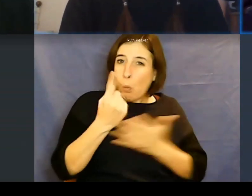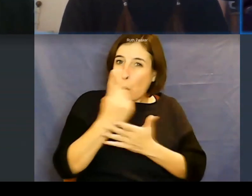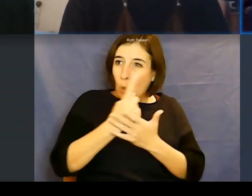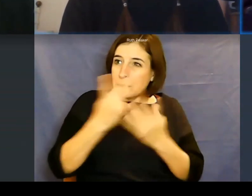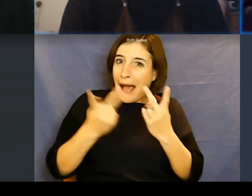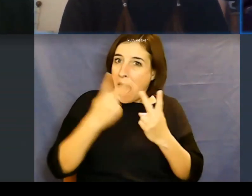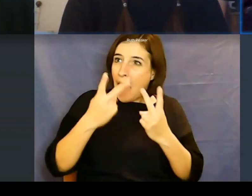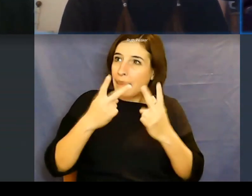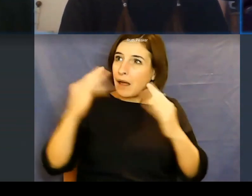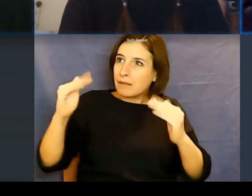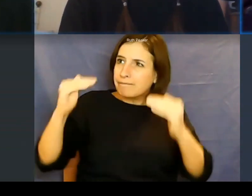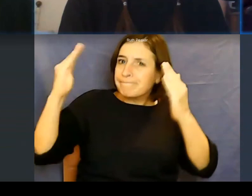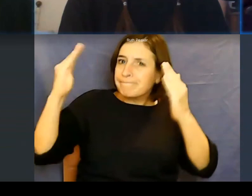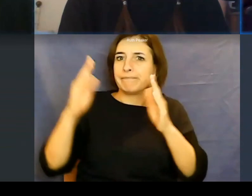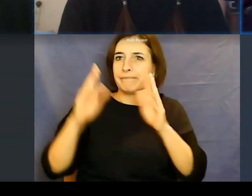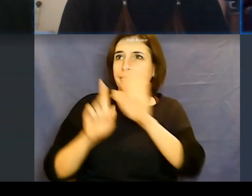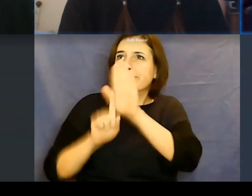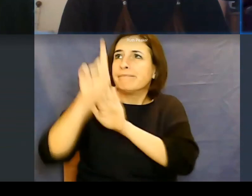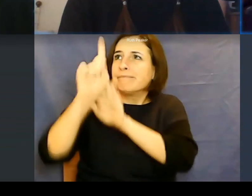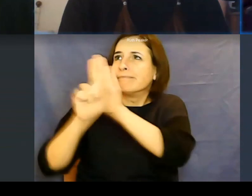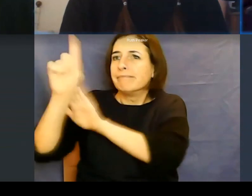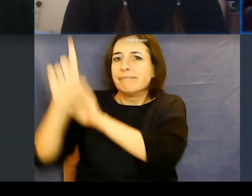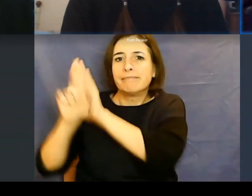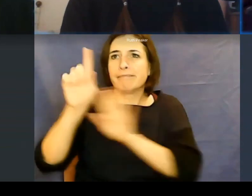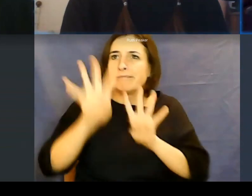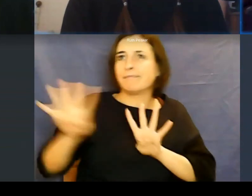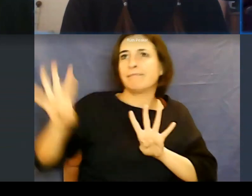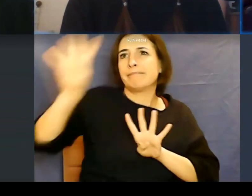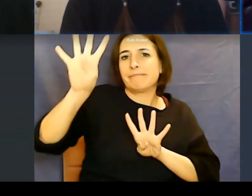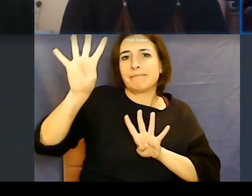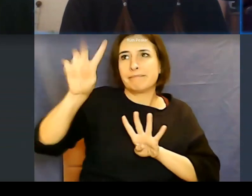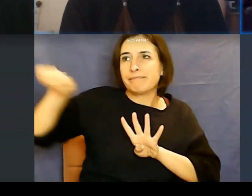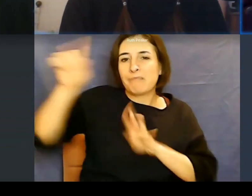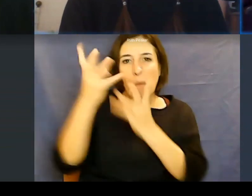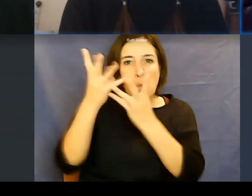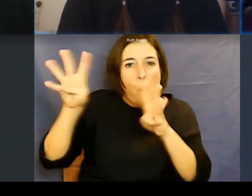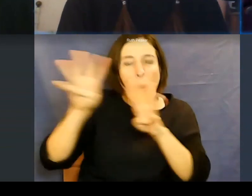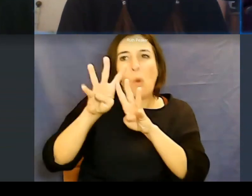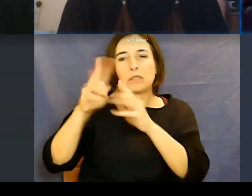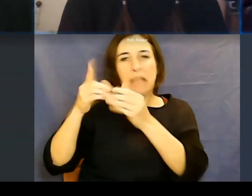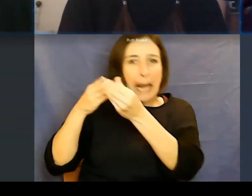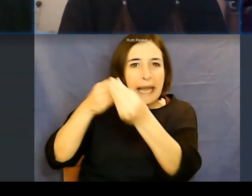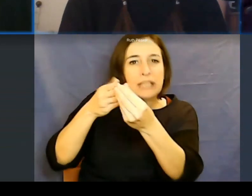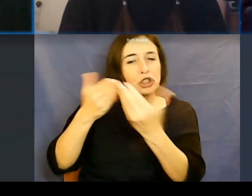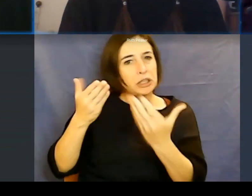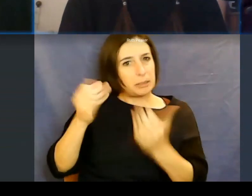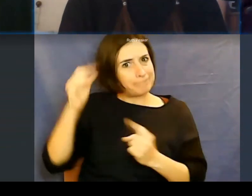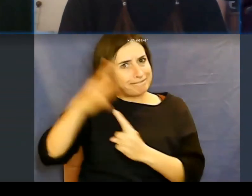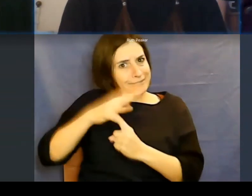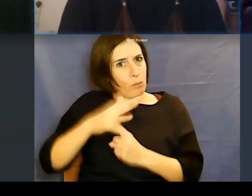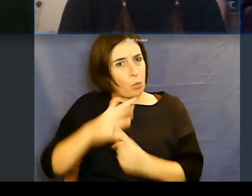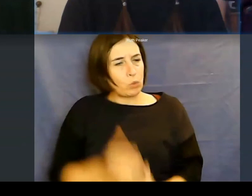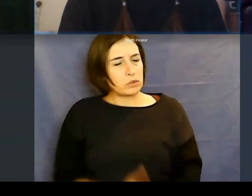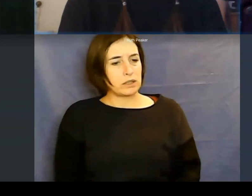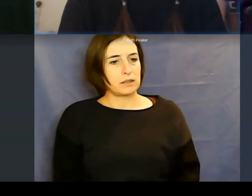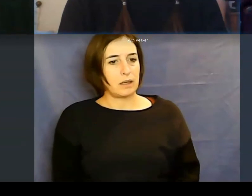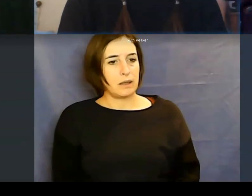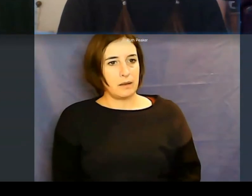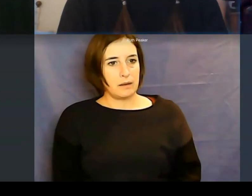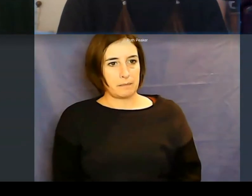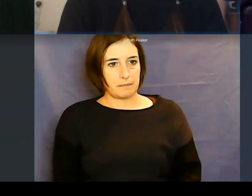angle, not just one specific area. And I think that's got to be crucial, you know, when they make these changes. Yeah, absolutely, Abu, and that